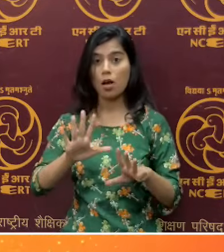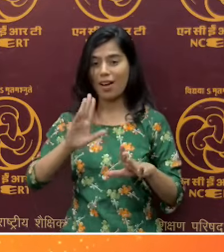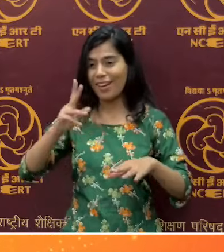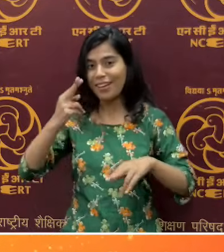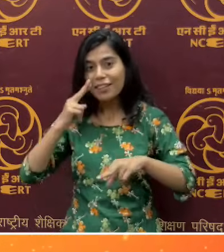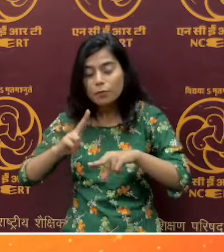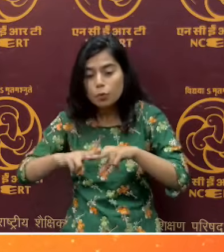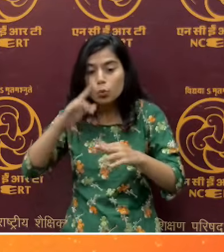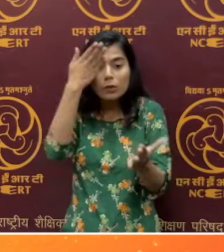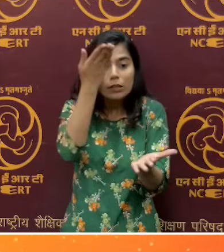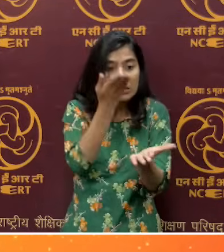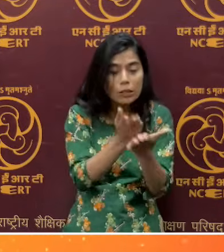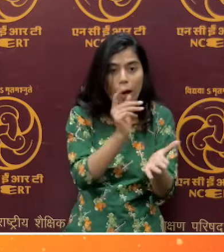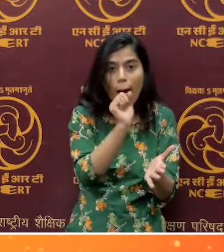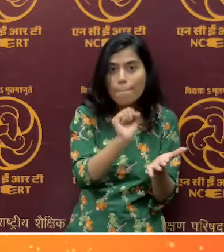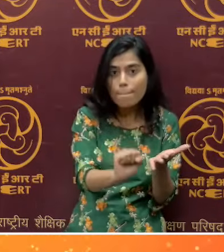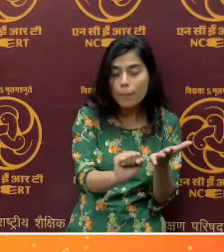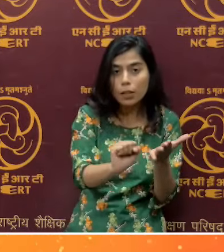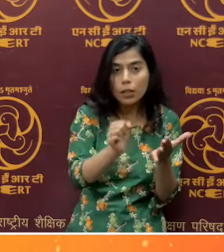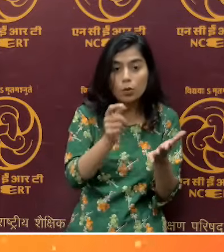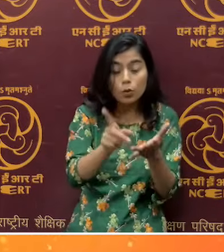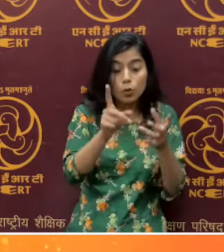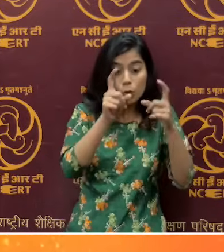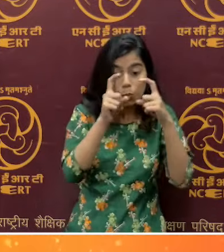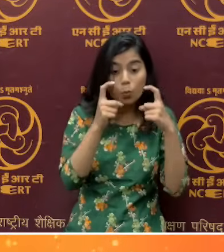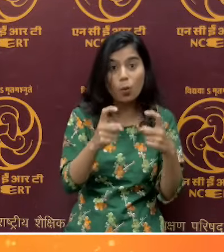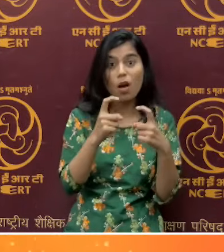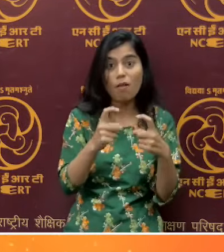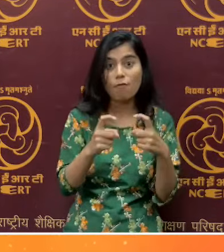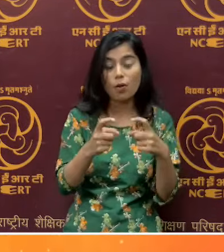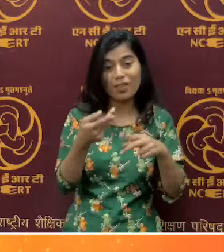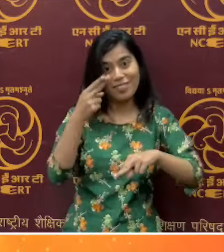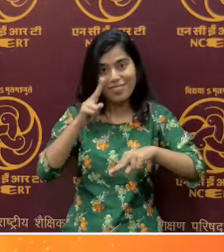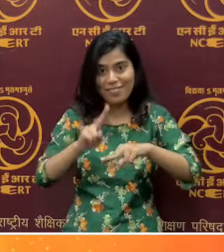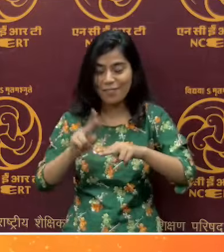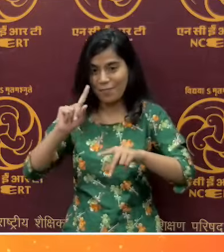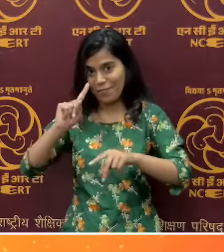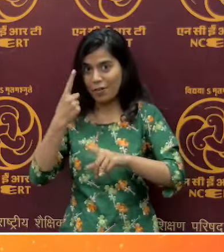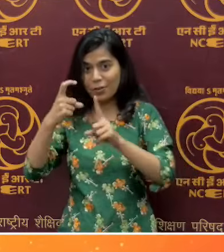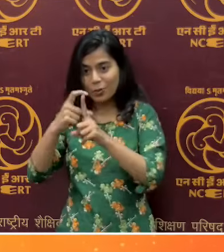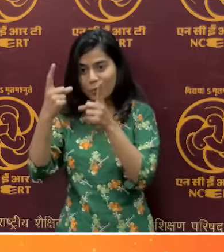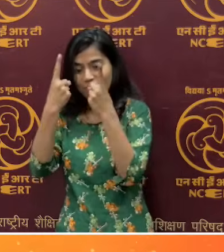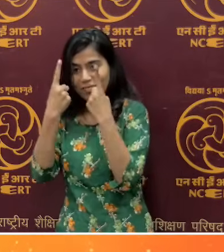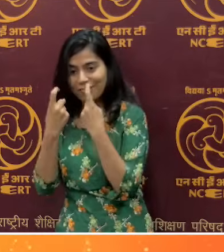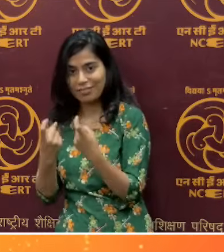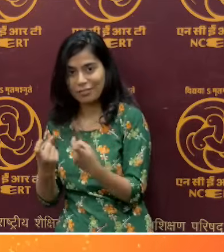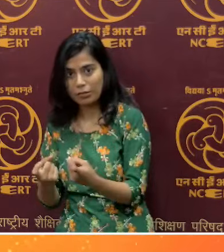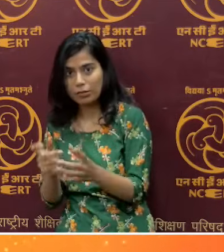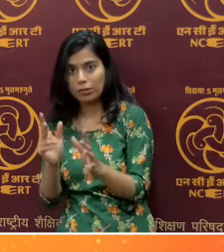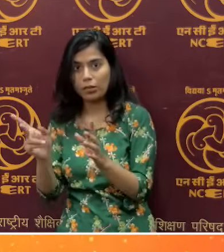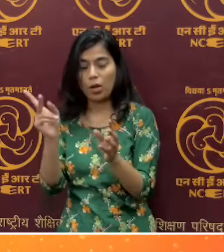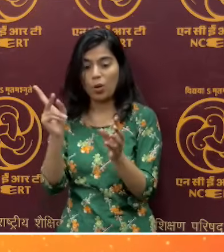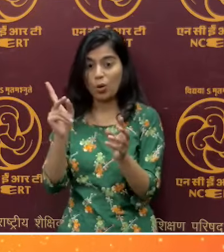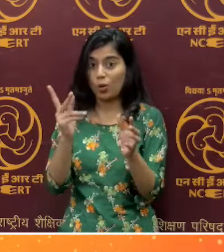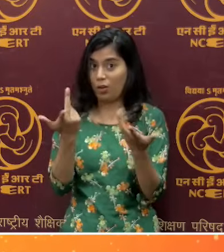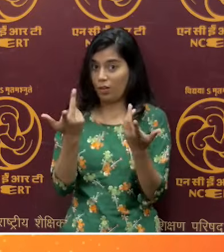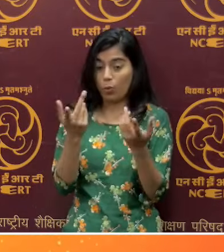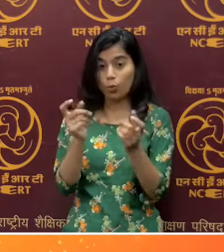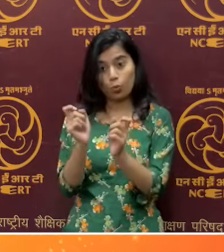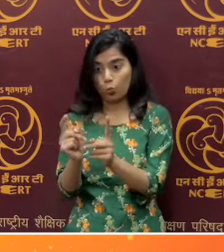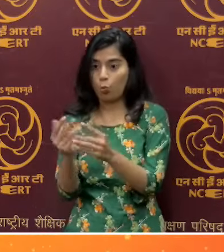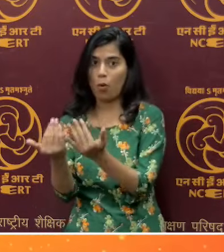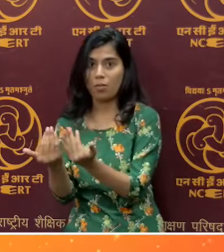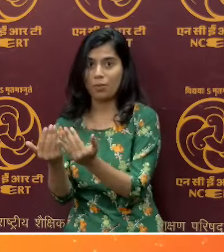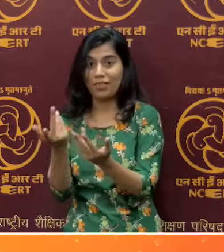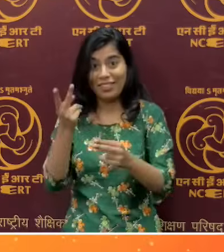screening part 1, because once you finally submitted this screening part 1, it will not be edited or deleted. Going forward.